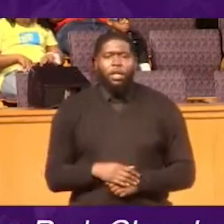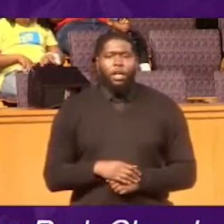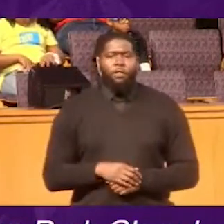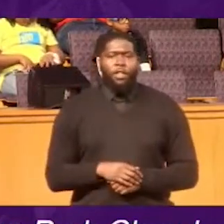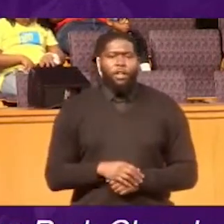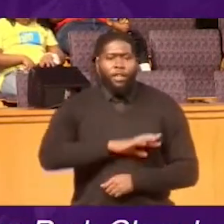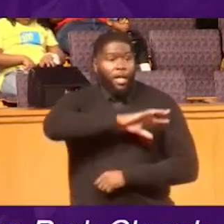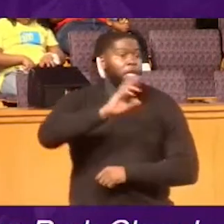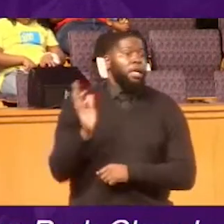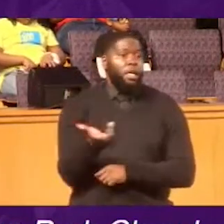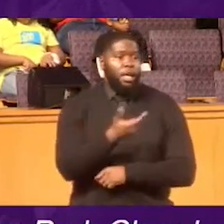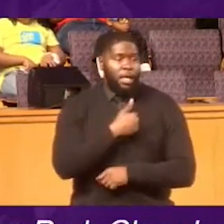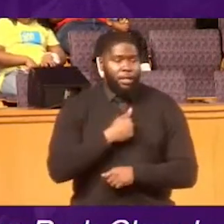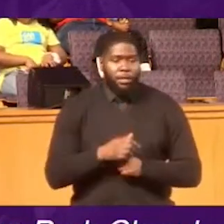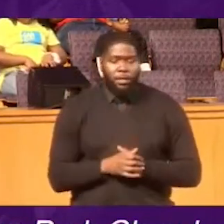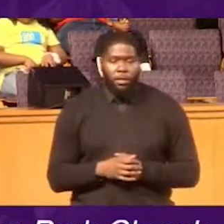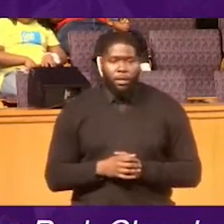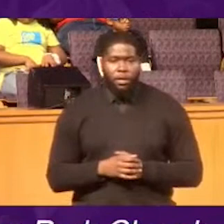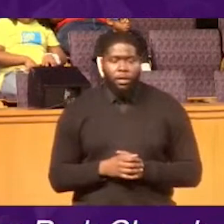us.